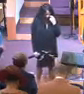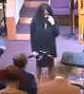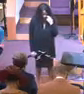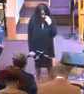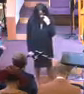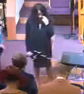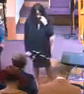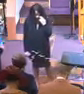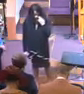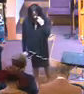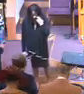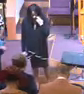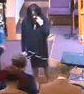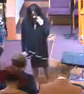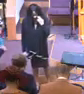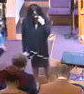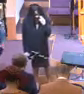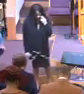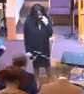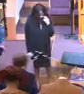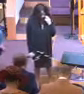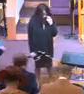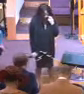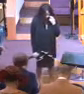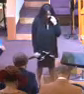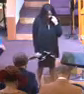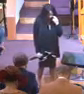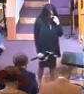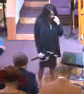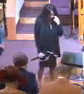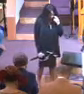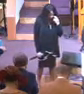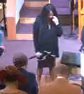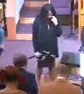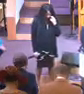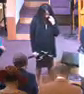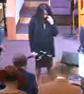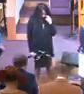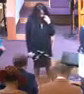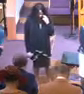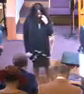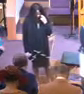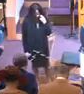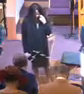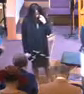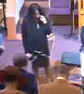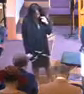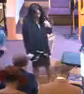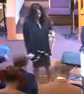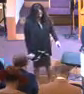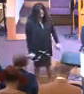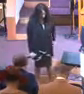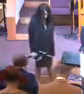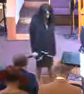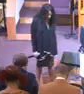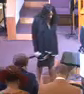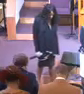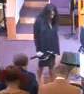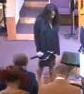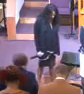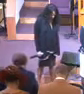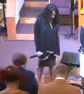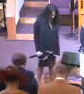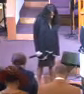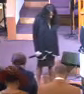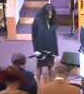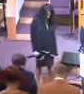and the highways of this life. Touch those that are saved. Touch those that are unsaved, Lord. We ask, Father, that someone will wake up this